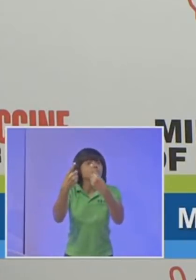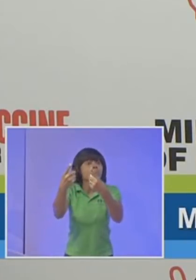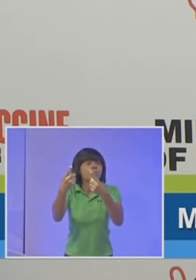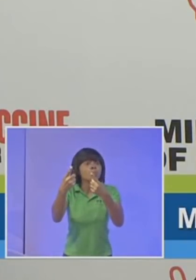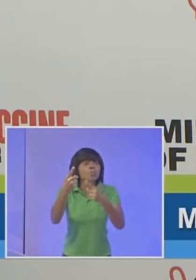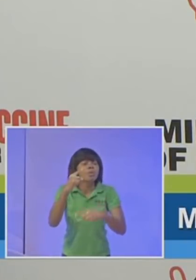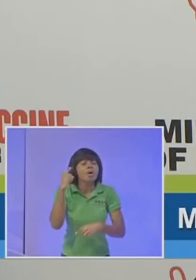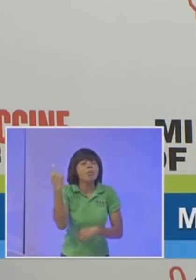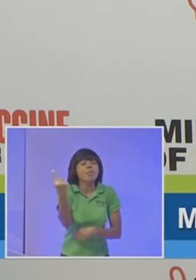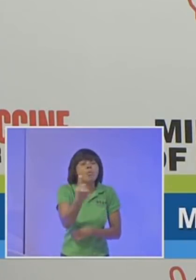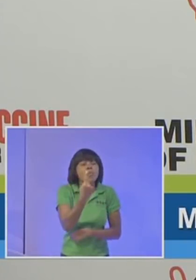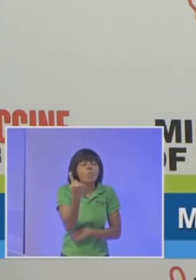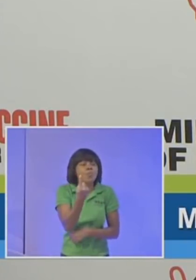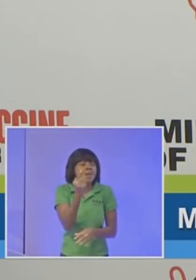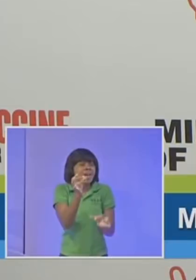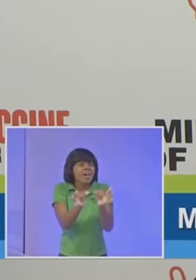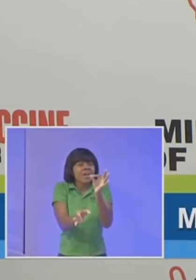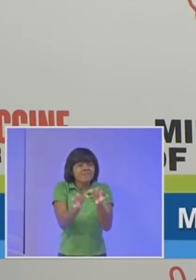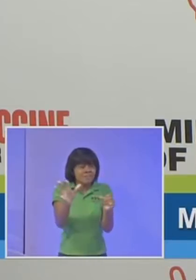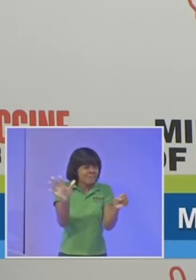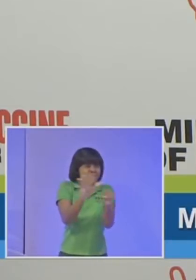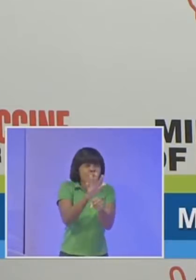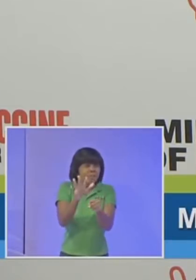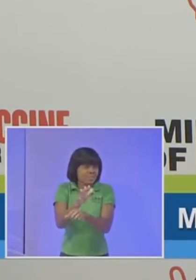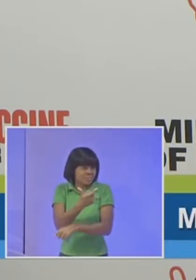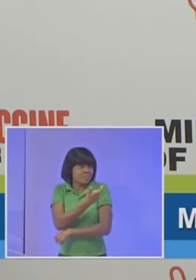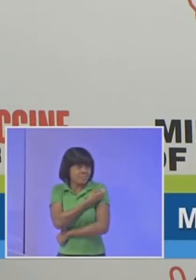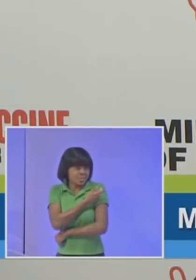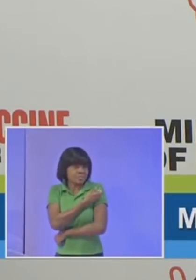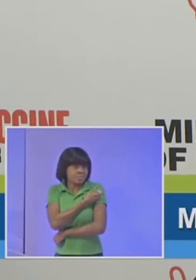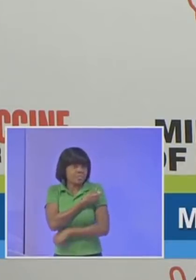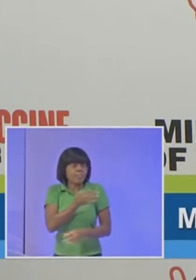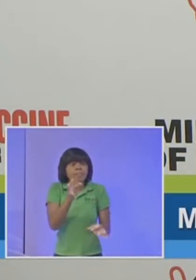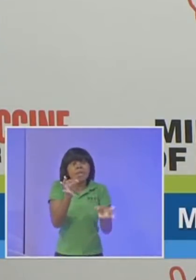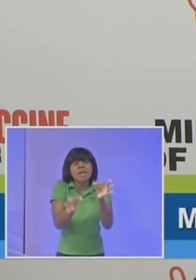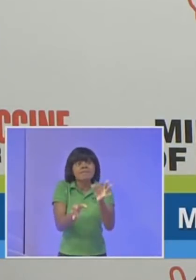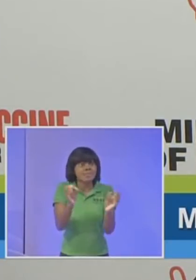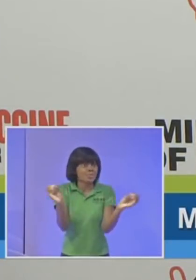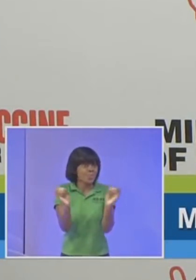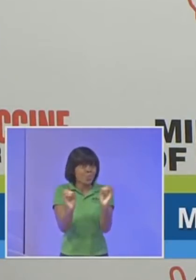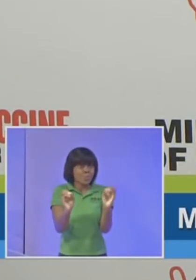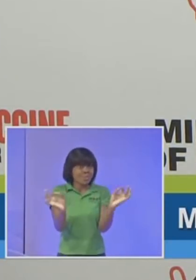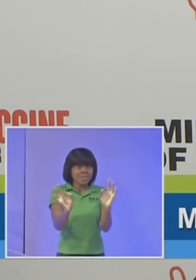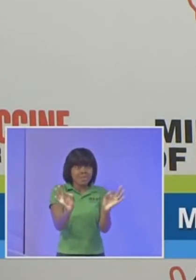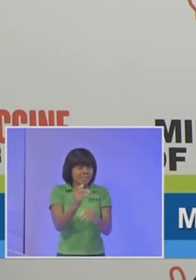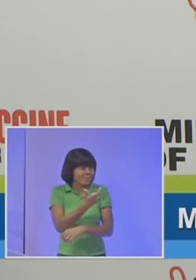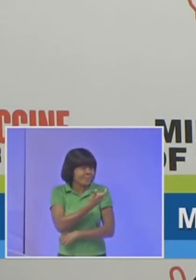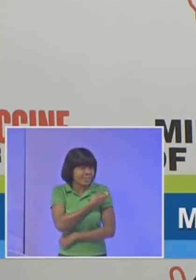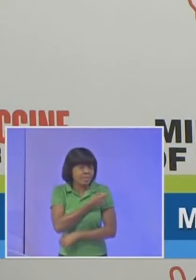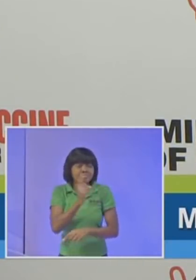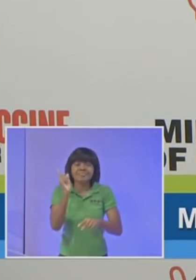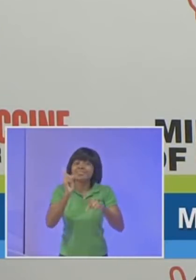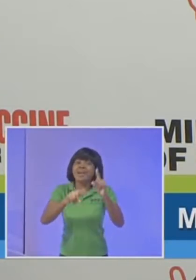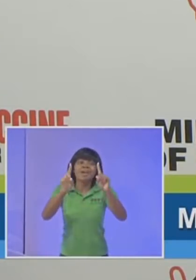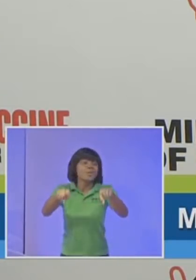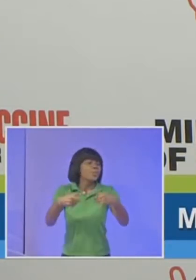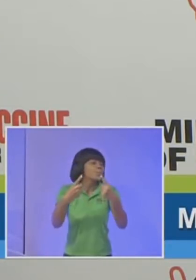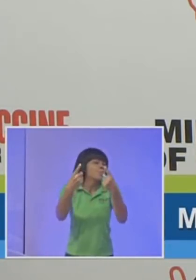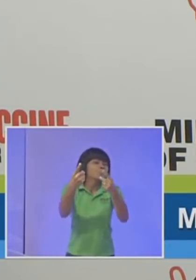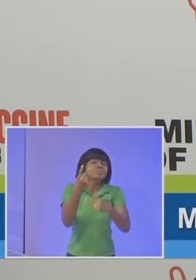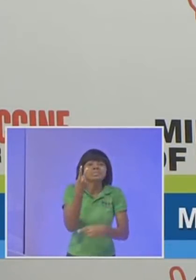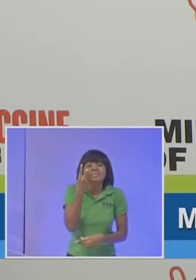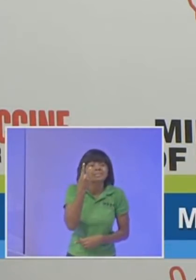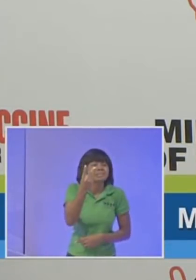vaccinated. So the overarching message is whatever